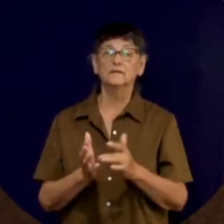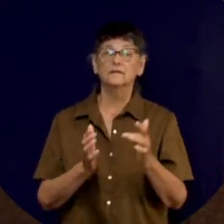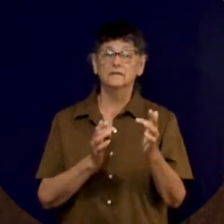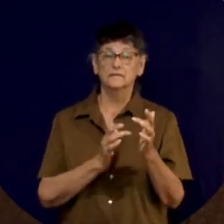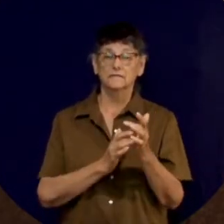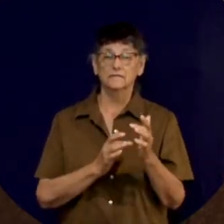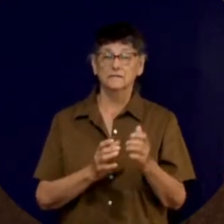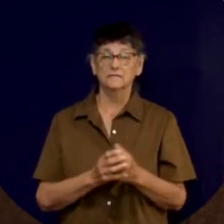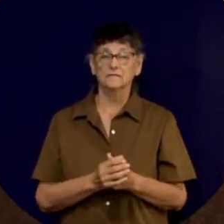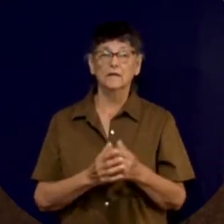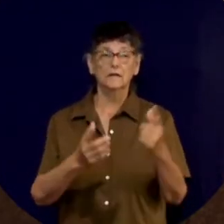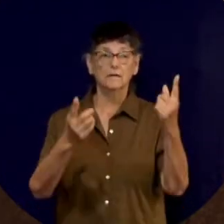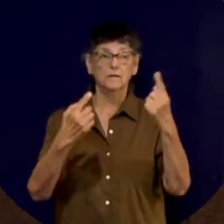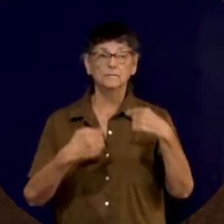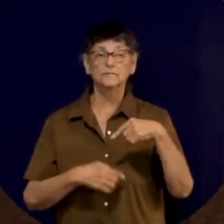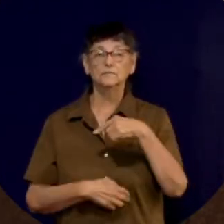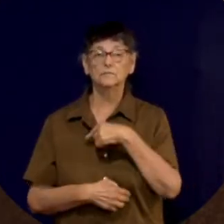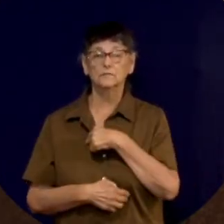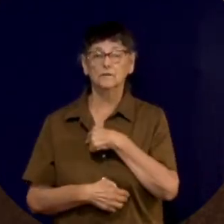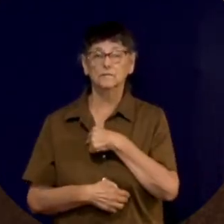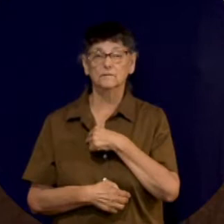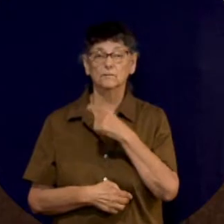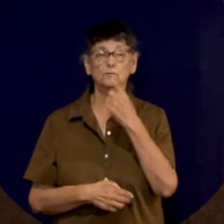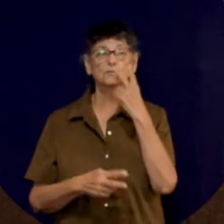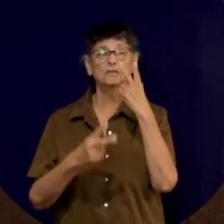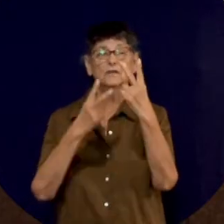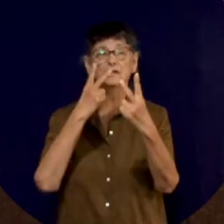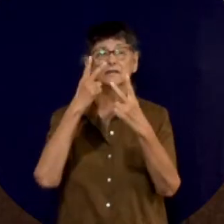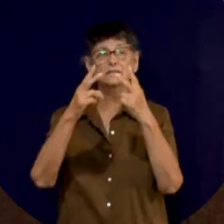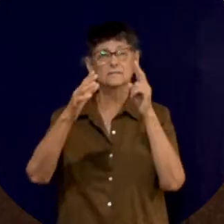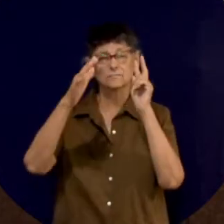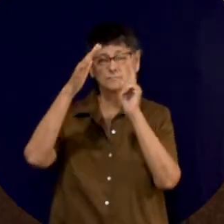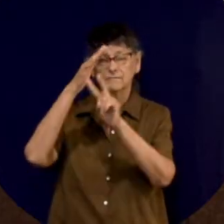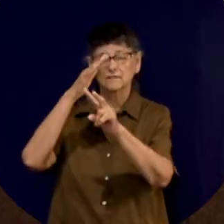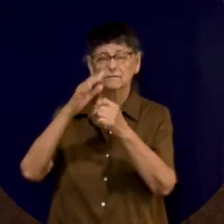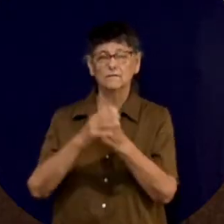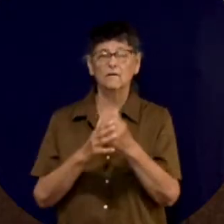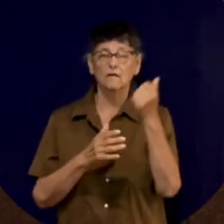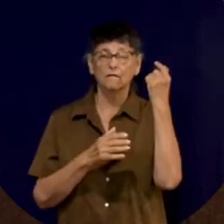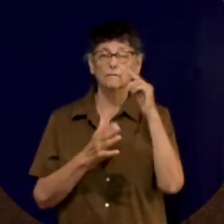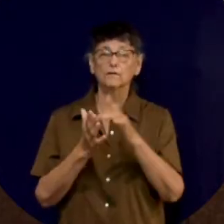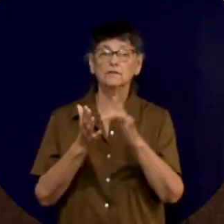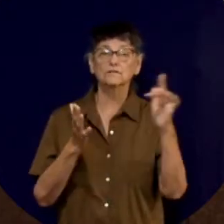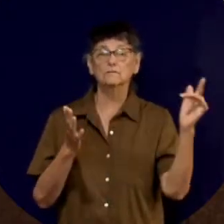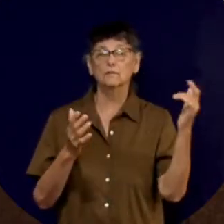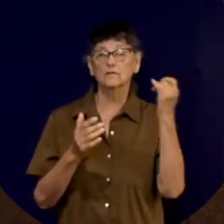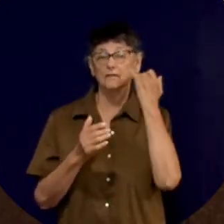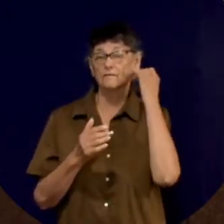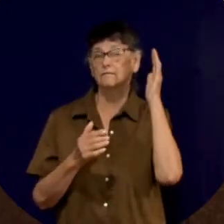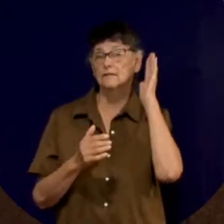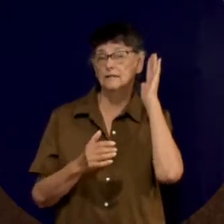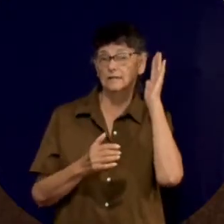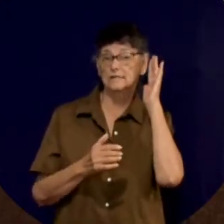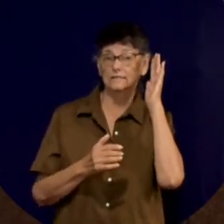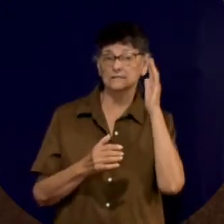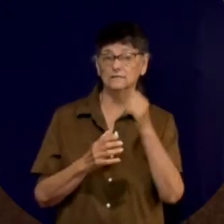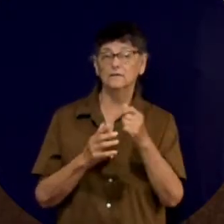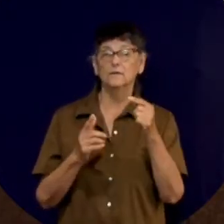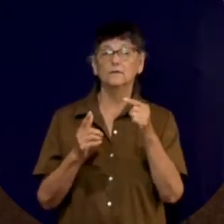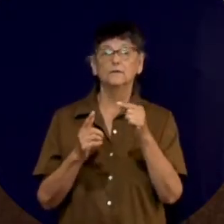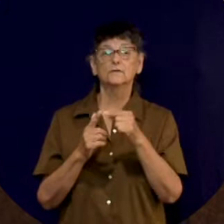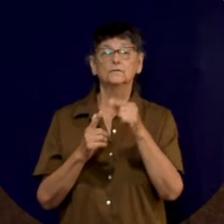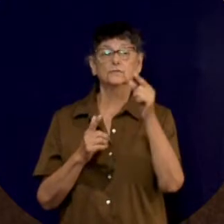Jesus comes to us, whom he sees as predestined for his glory, if we listen